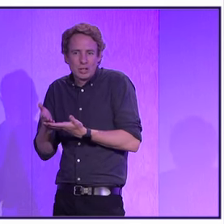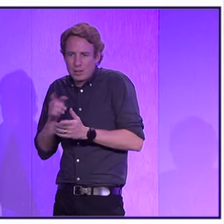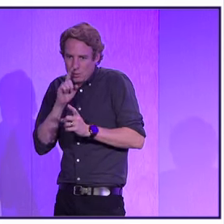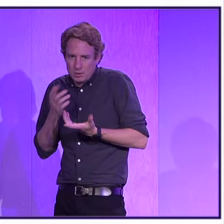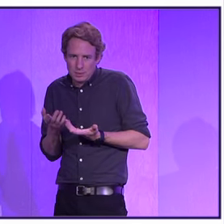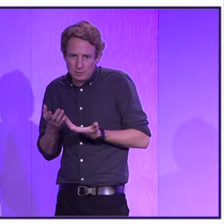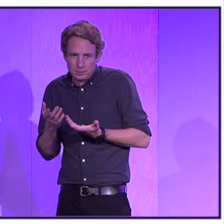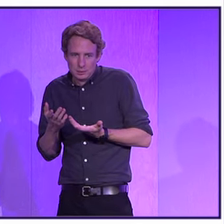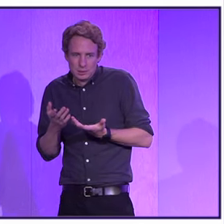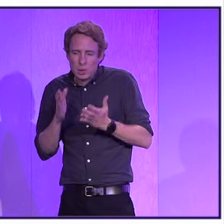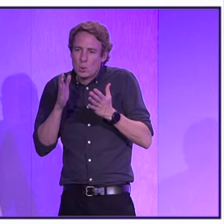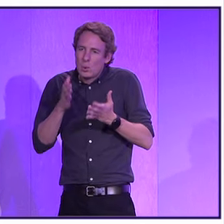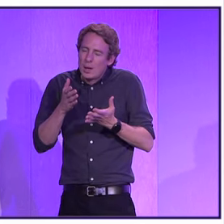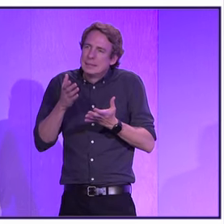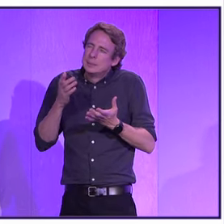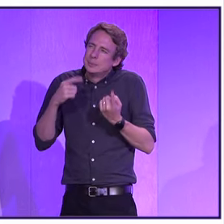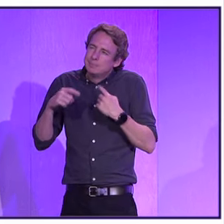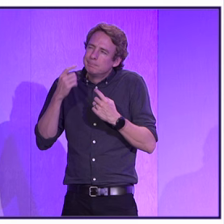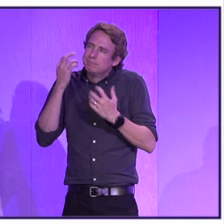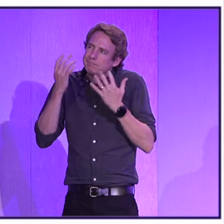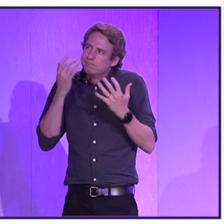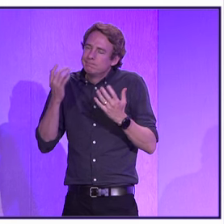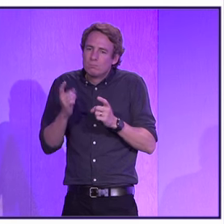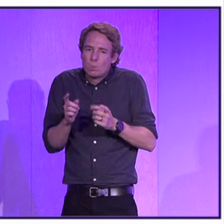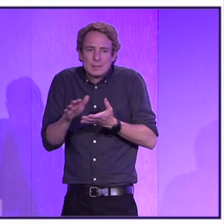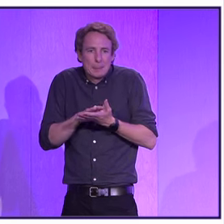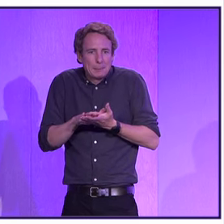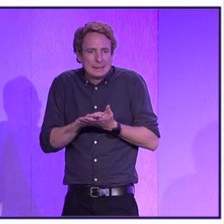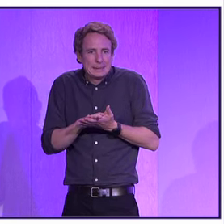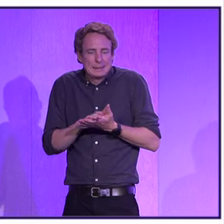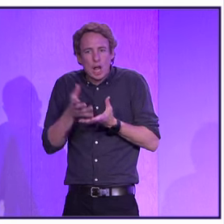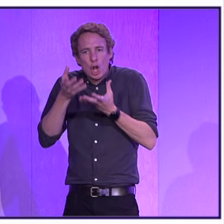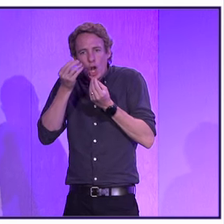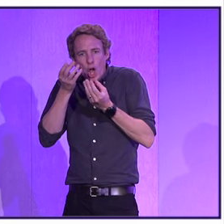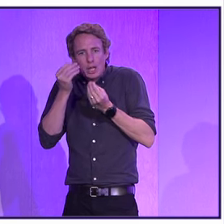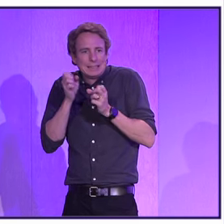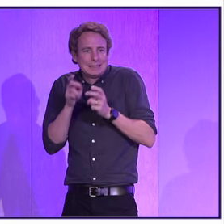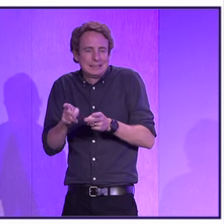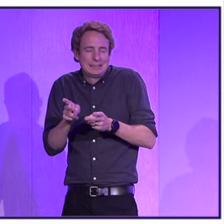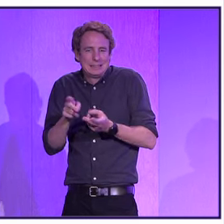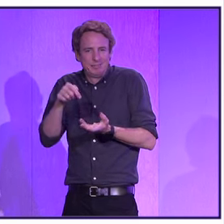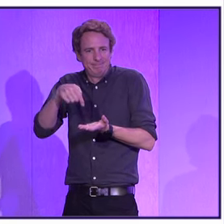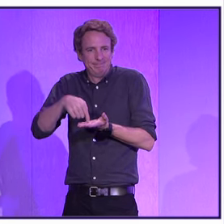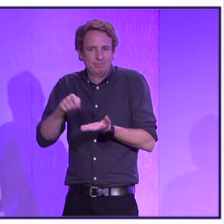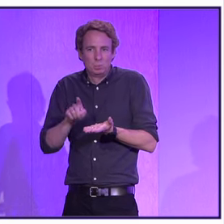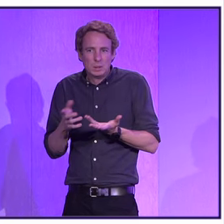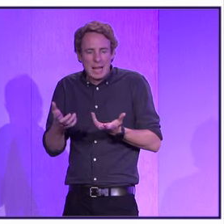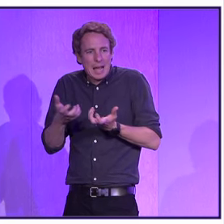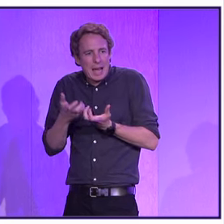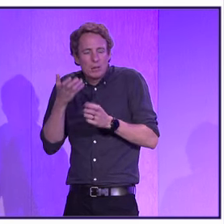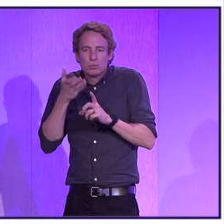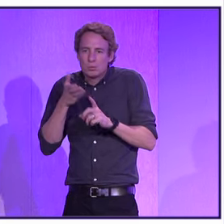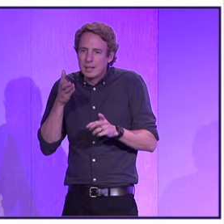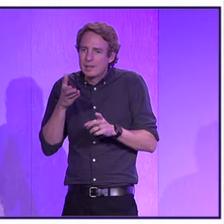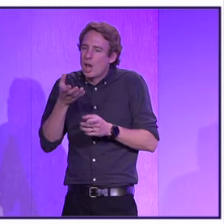So we need to give some thought. We actually need to stop and think about what it means to be a learning system. And how do we recognise and